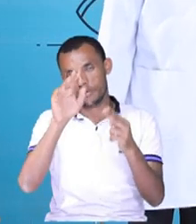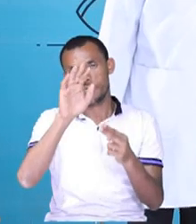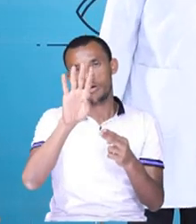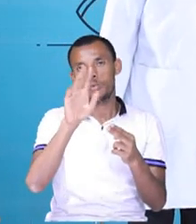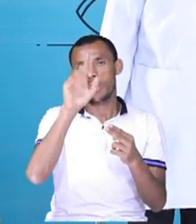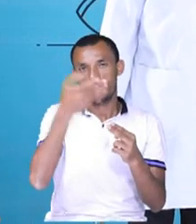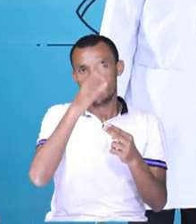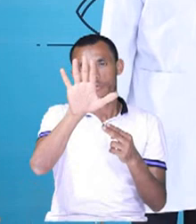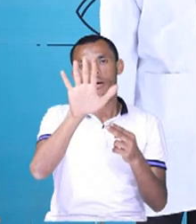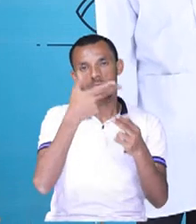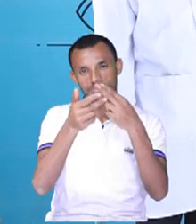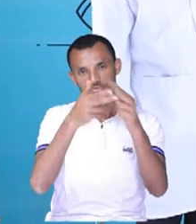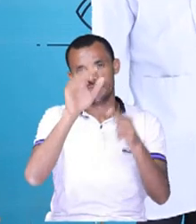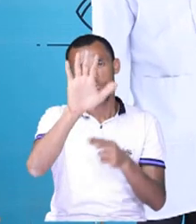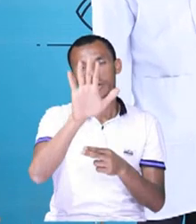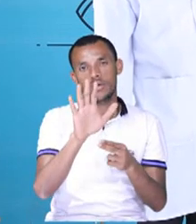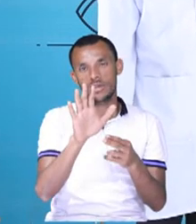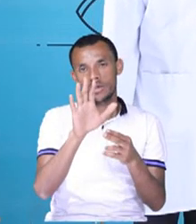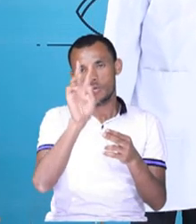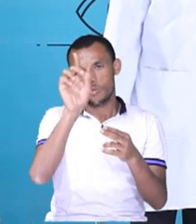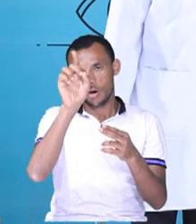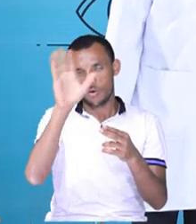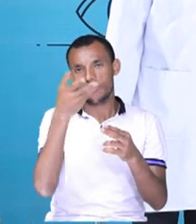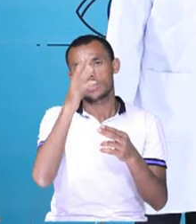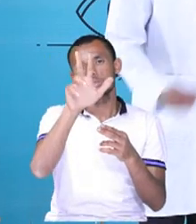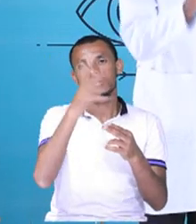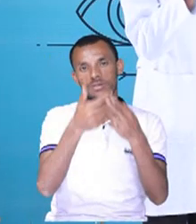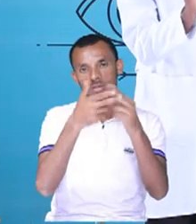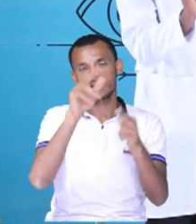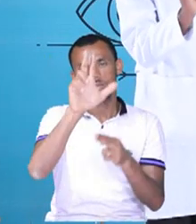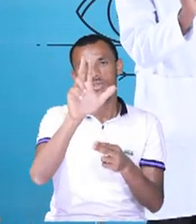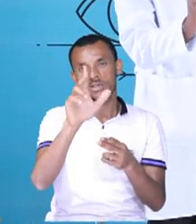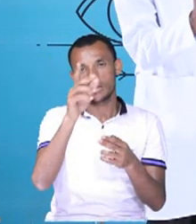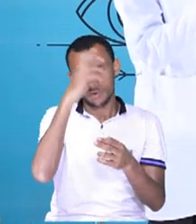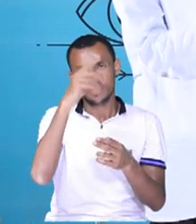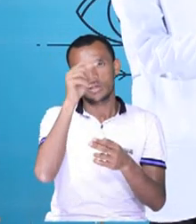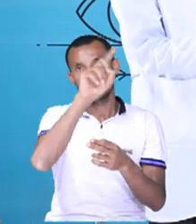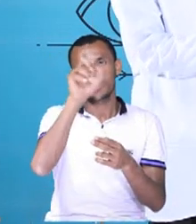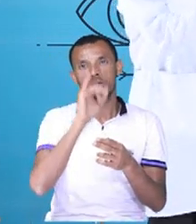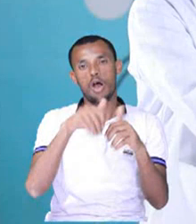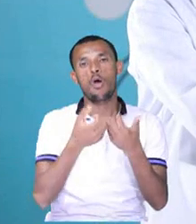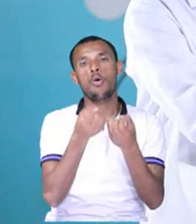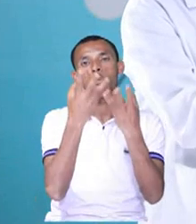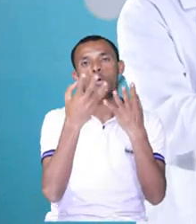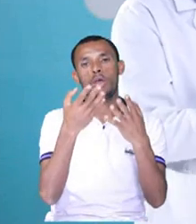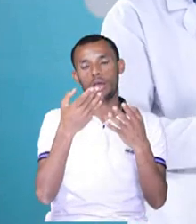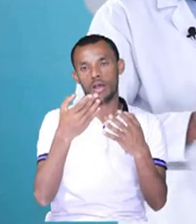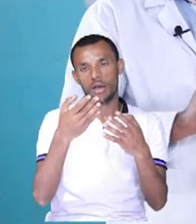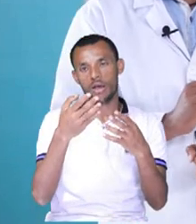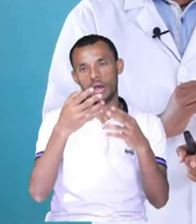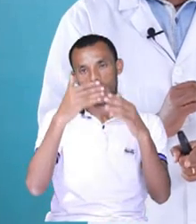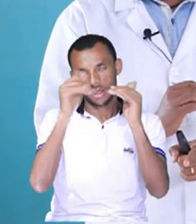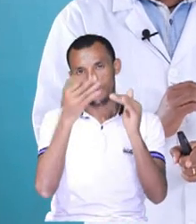5, multiplied by 5. If this one is 1 over 3, multiplied by 3. Because the question is, how many rates of